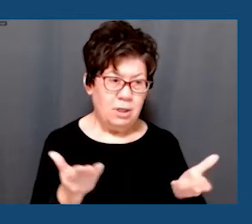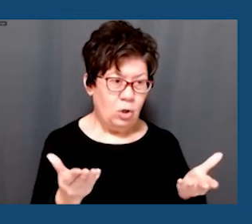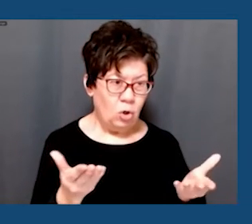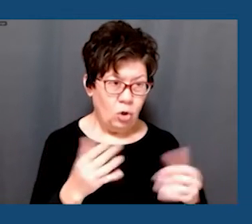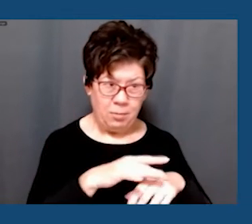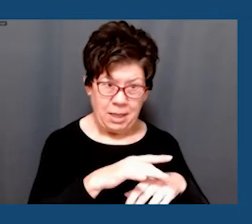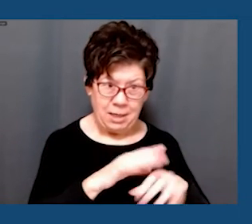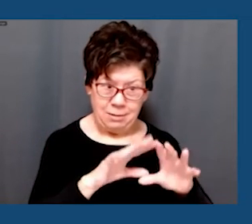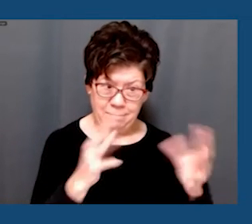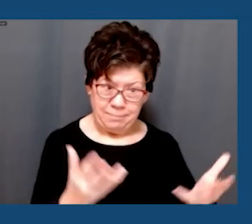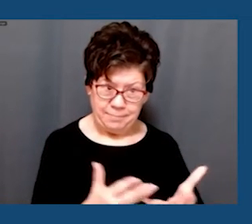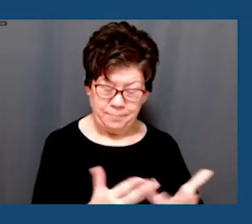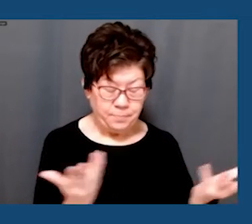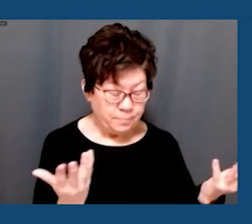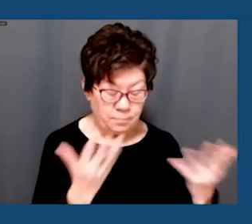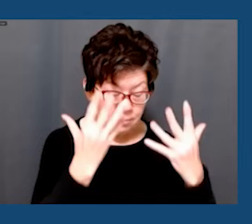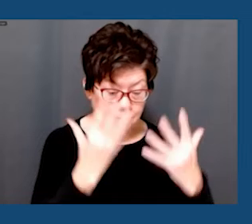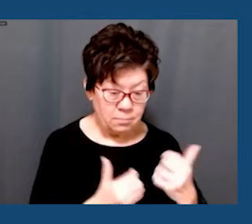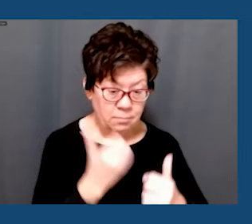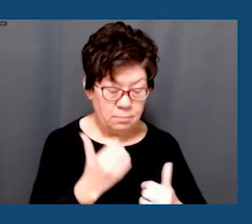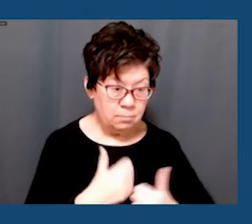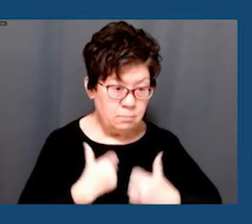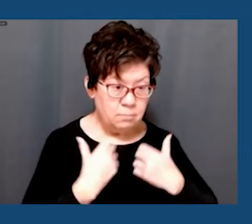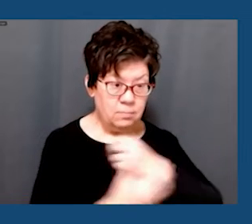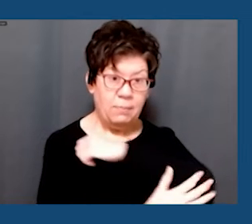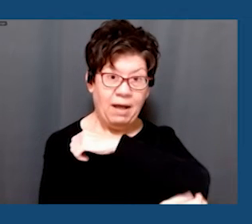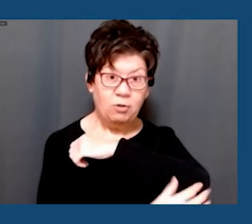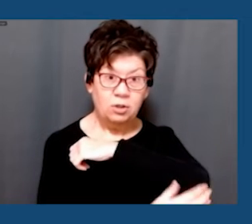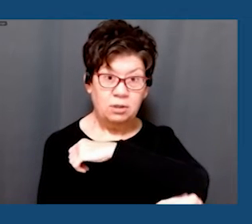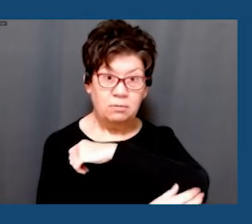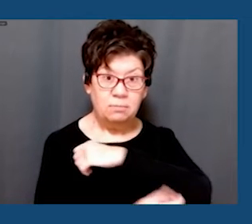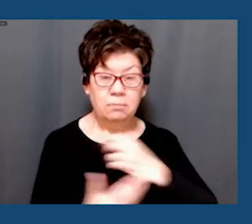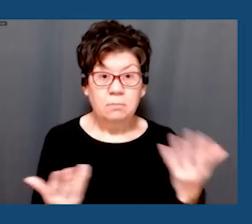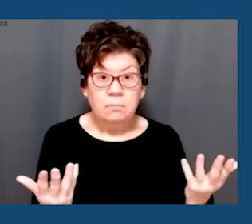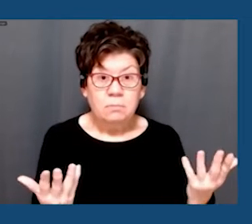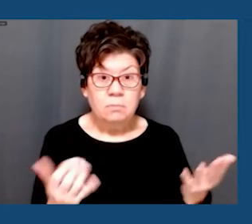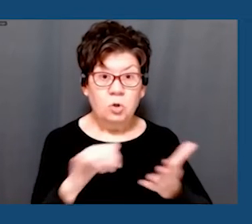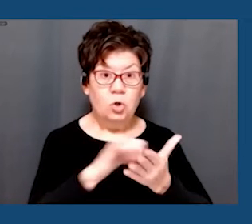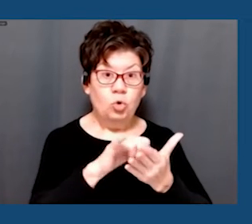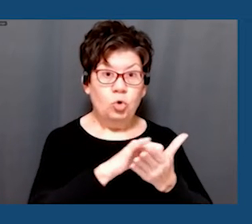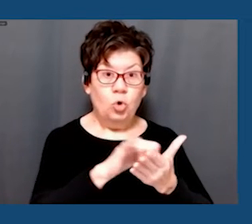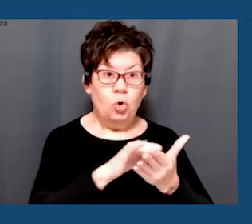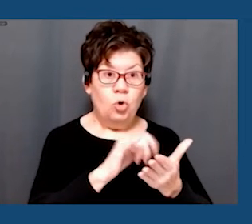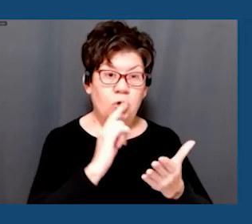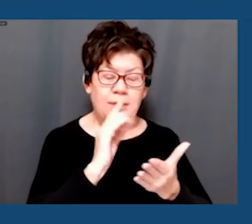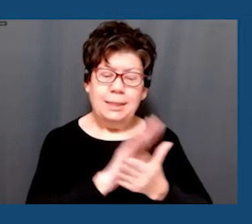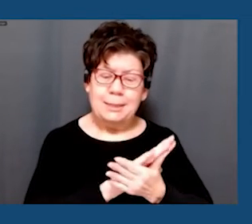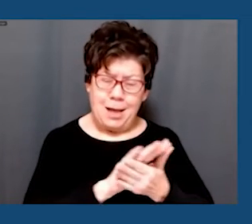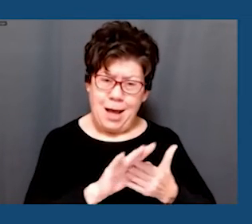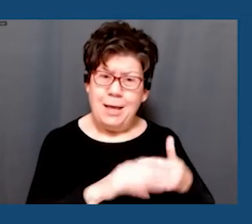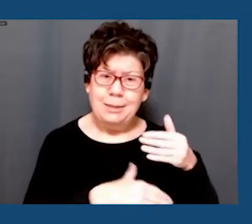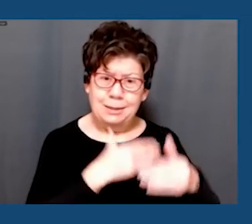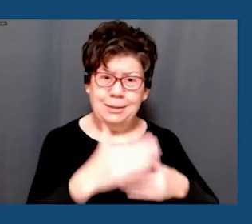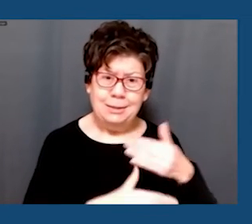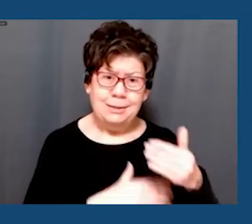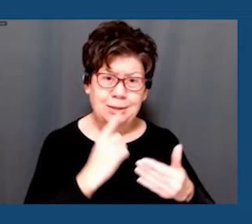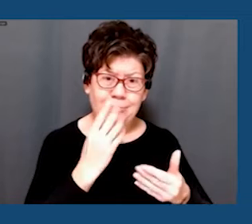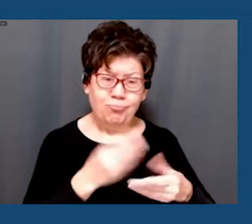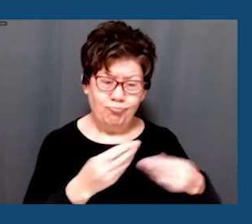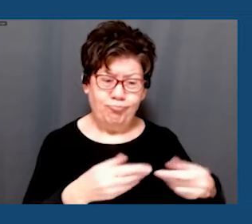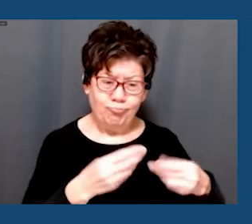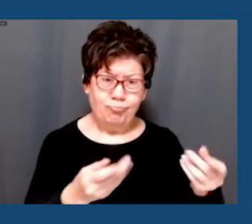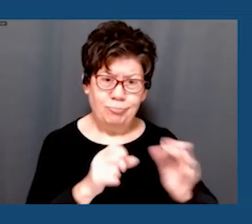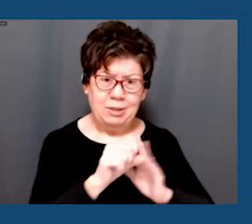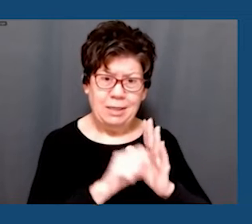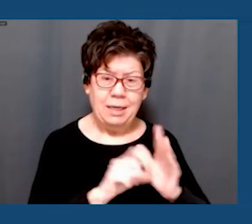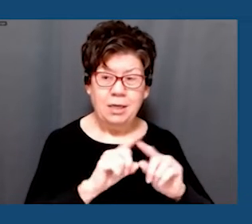Sadly, the majority are living in poverty. New York is a very kind and generous state. But to think that a state like New York, or even the